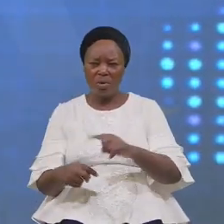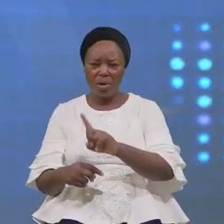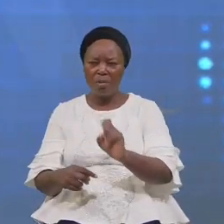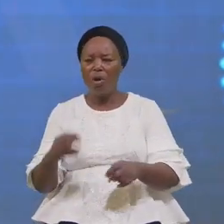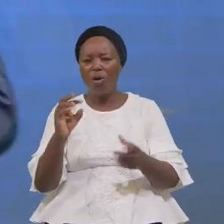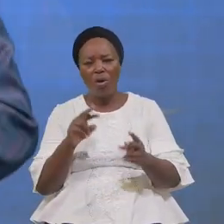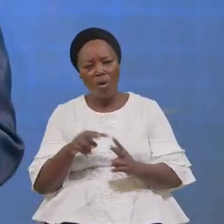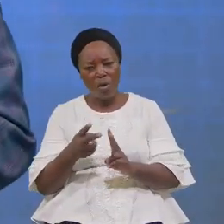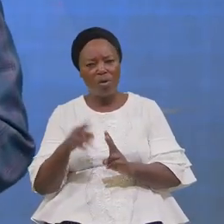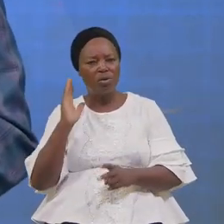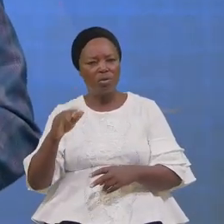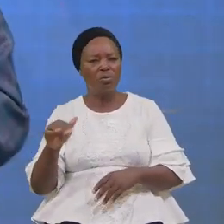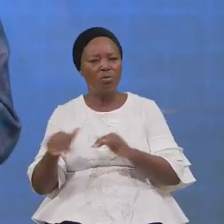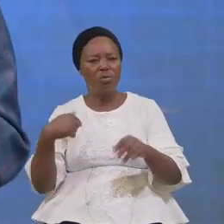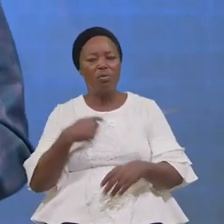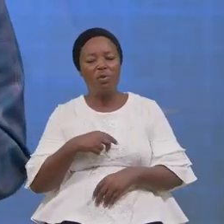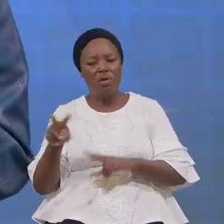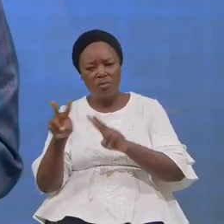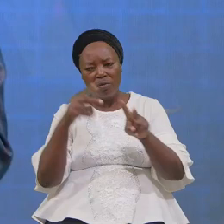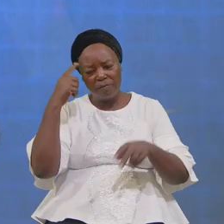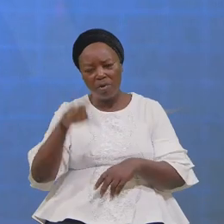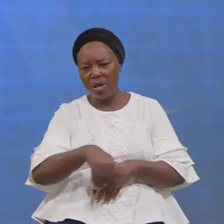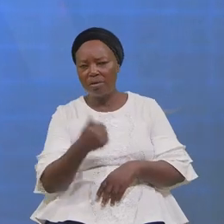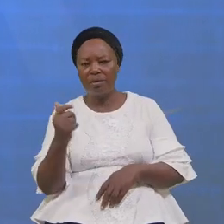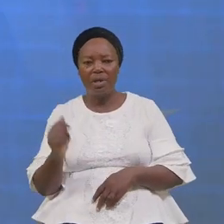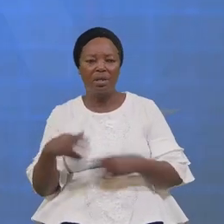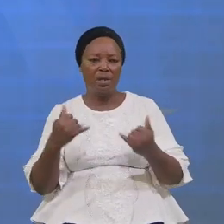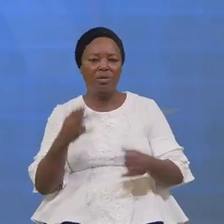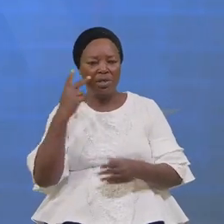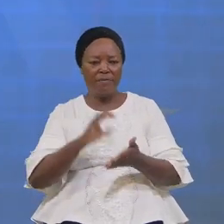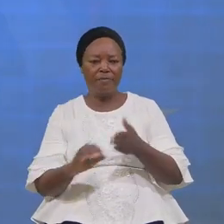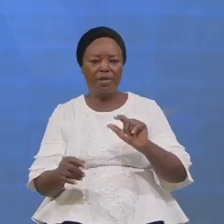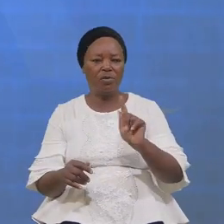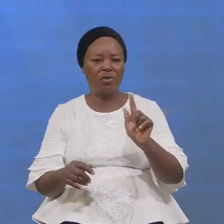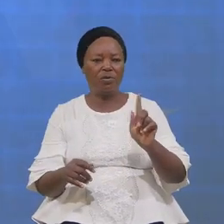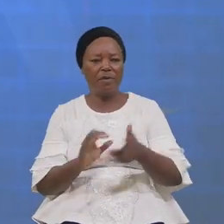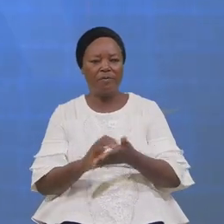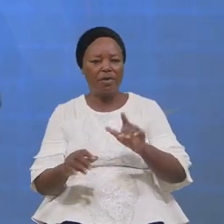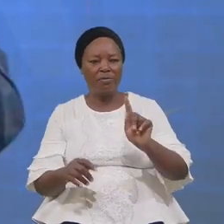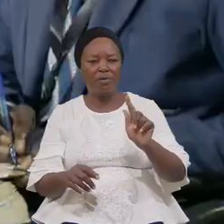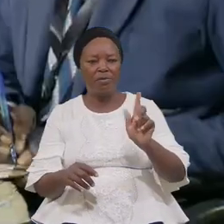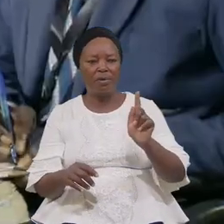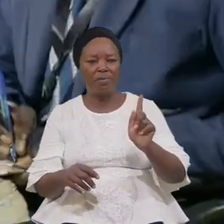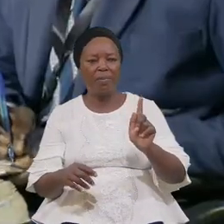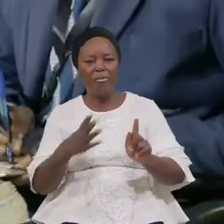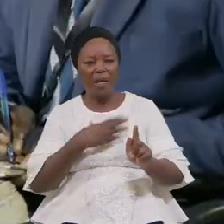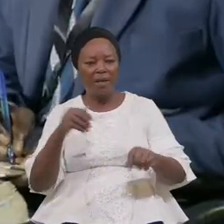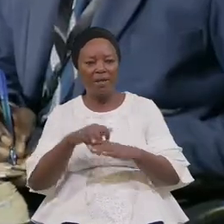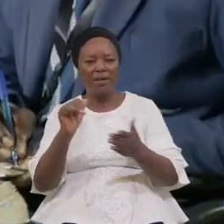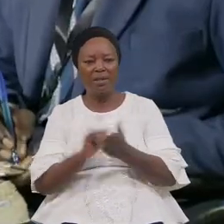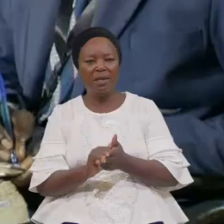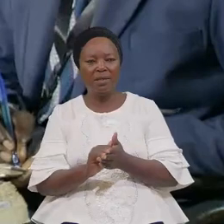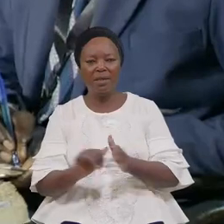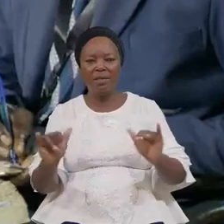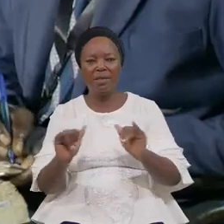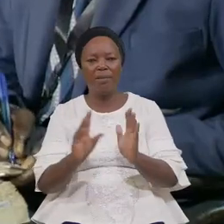do we look for another? Look at verse 21. In verse 21, and in that same